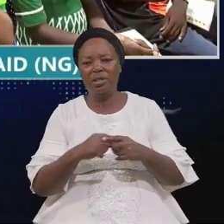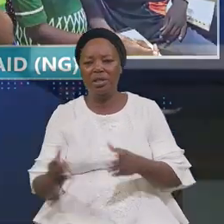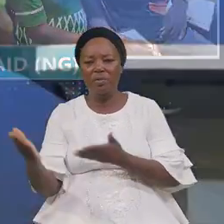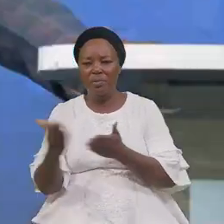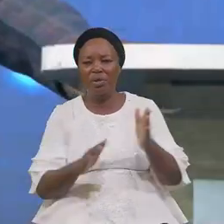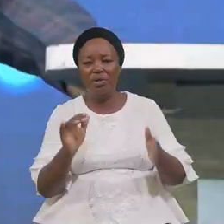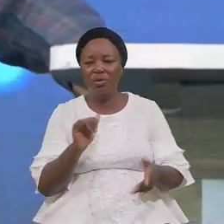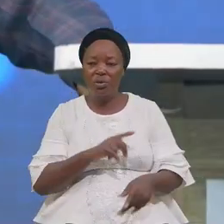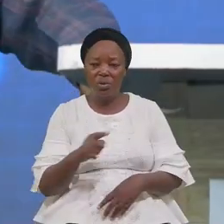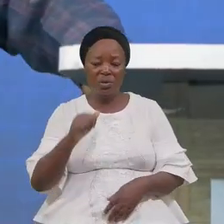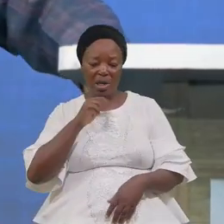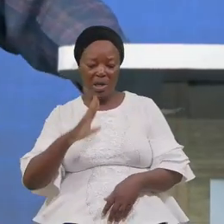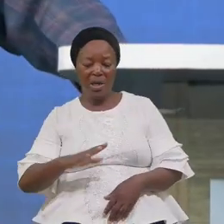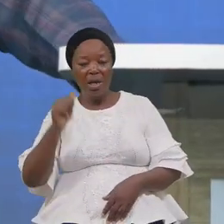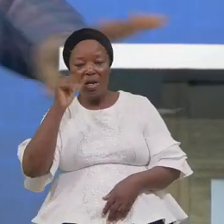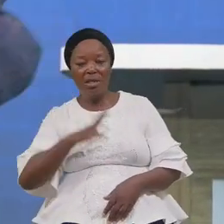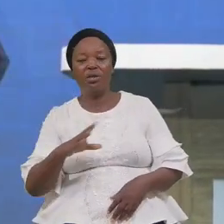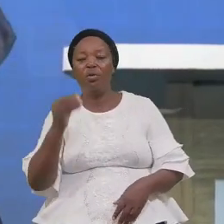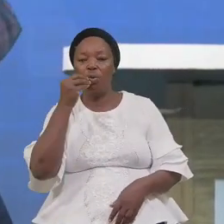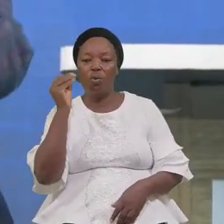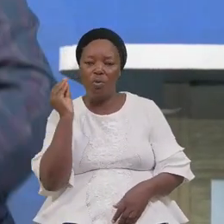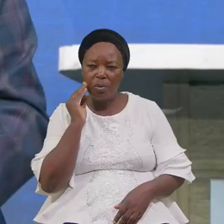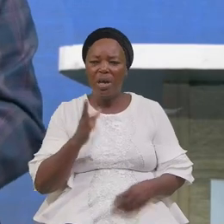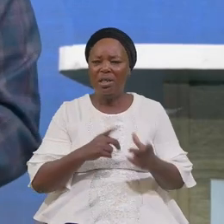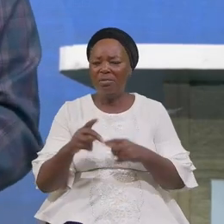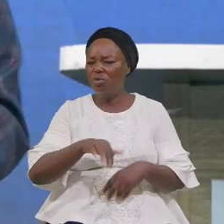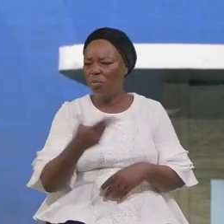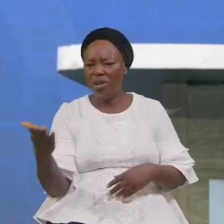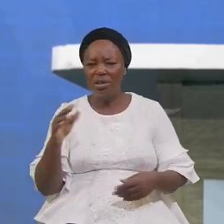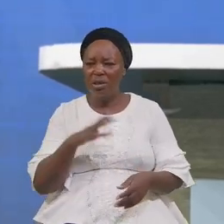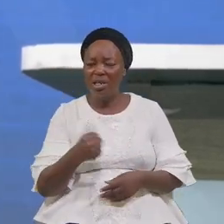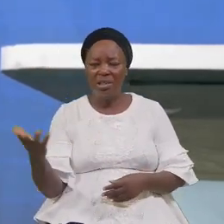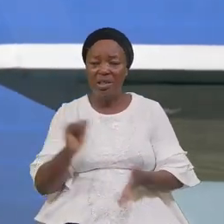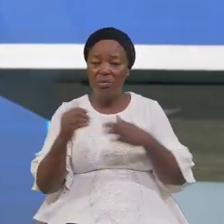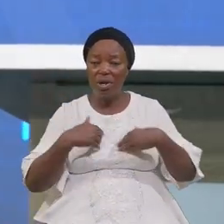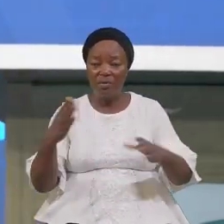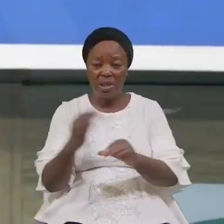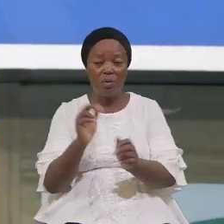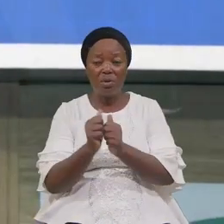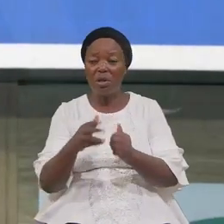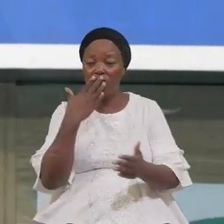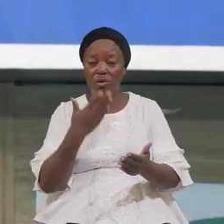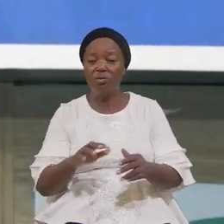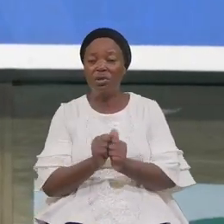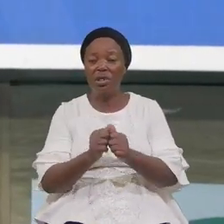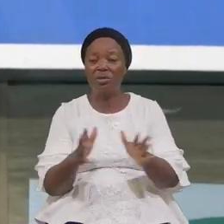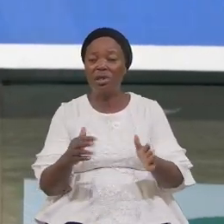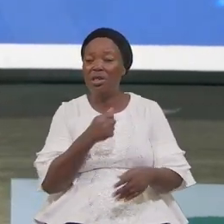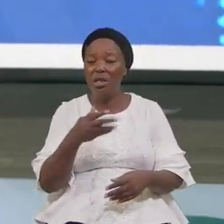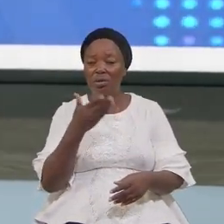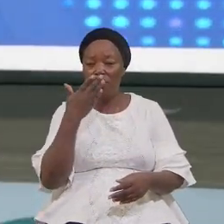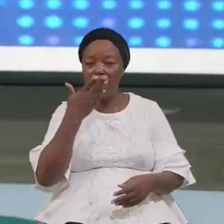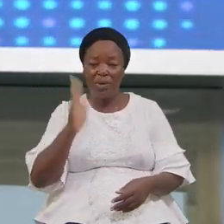home. Whatever you have taken unlawfully, he that confesseth